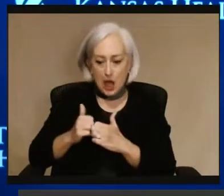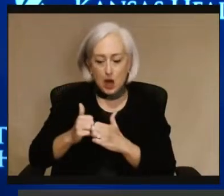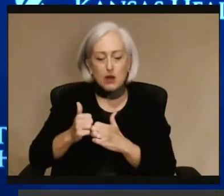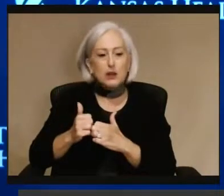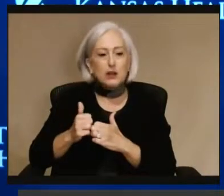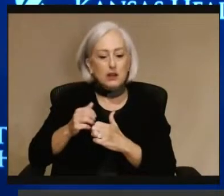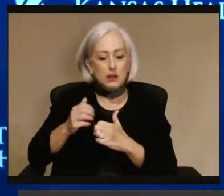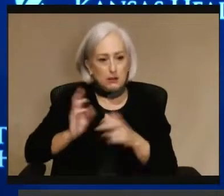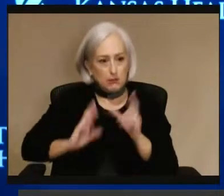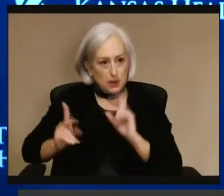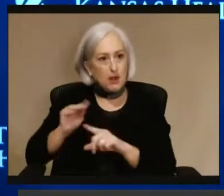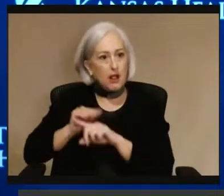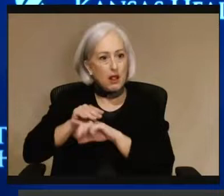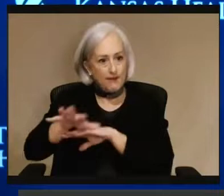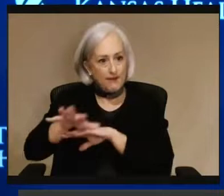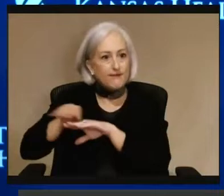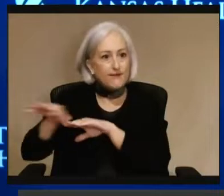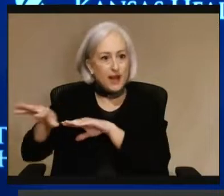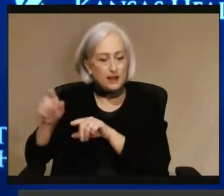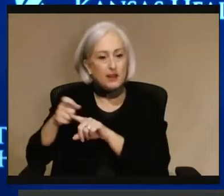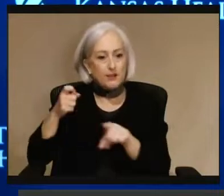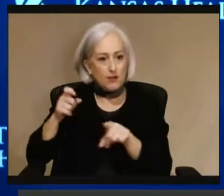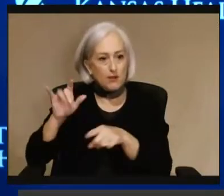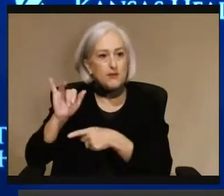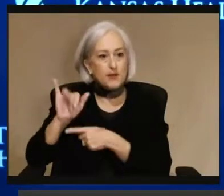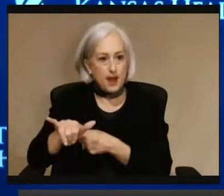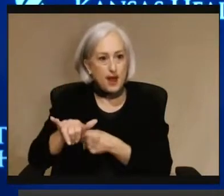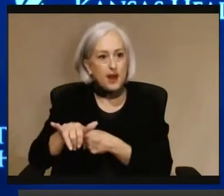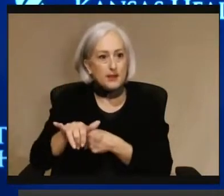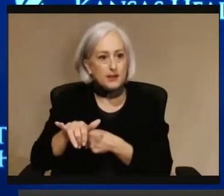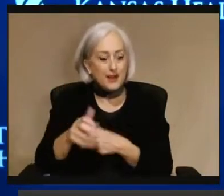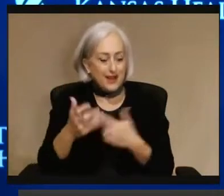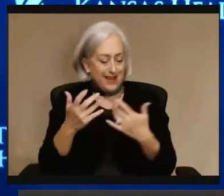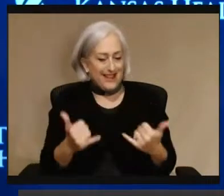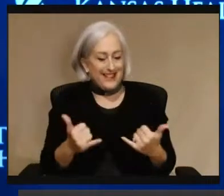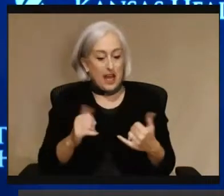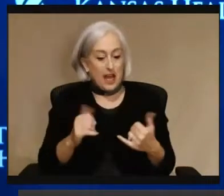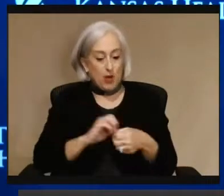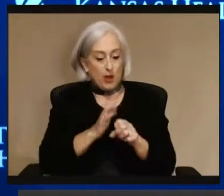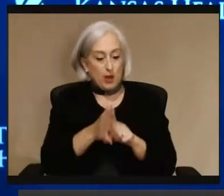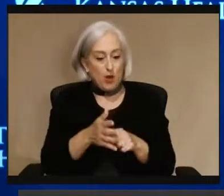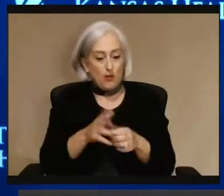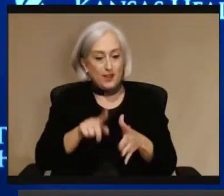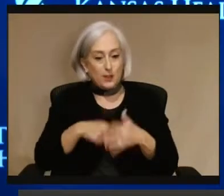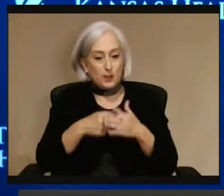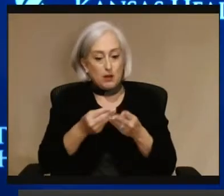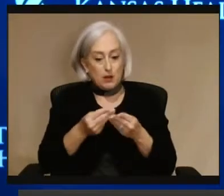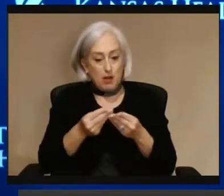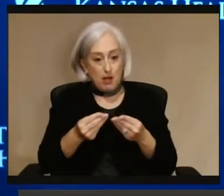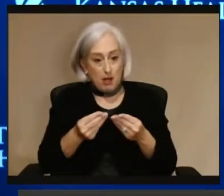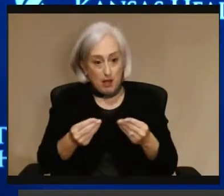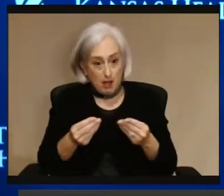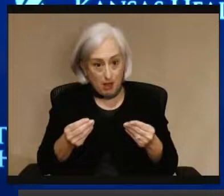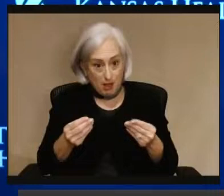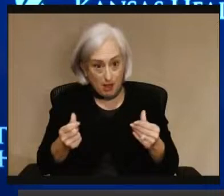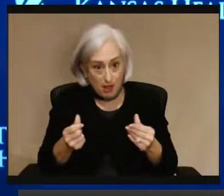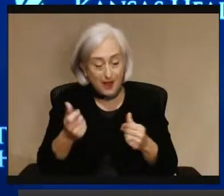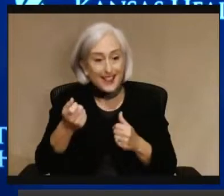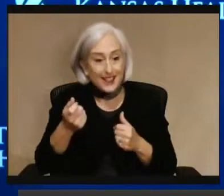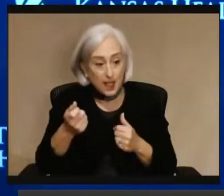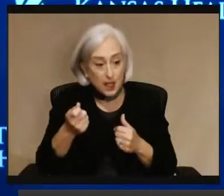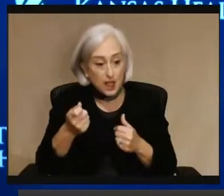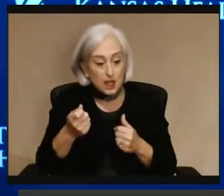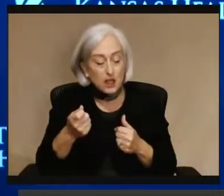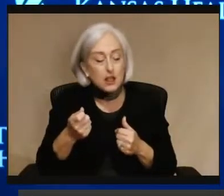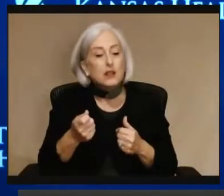the blunt force of the pandemic, just like a soldier on the front line, you continue your objective while you're on the front